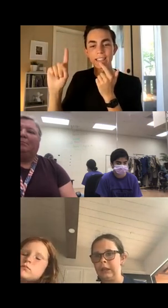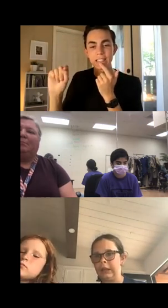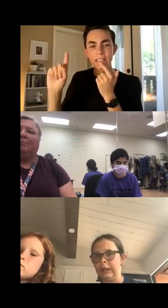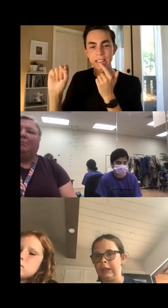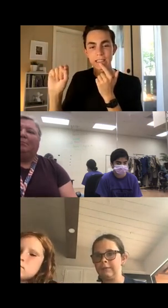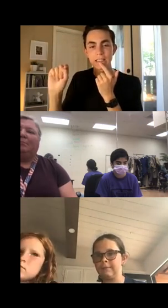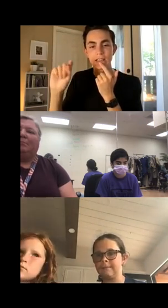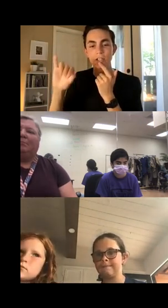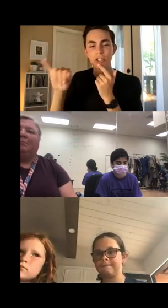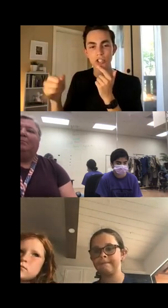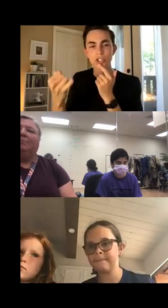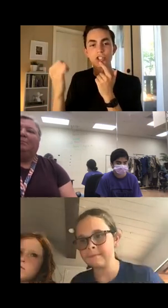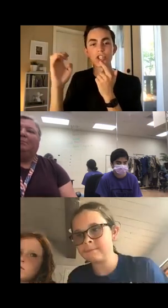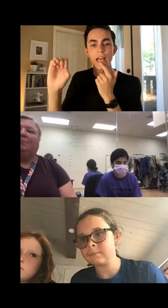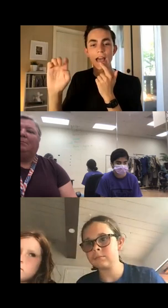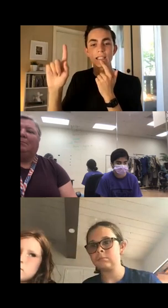J-E-T,